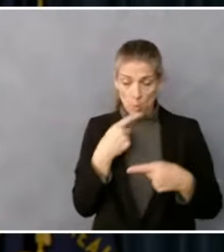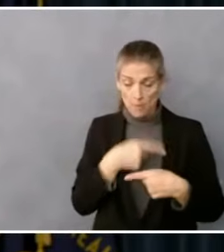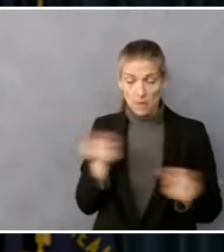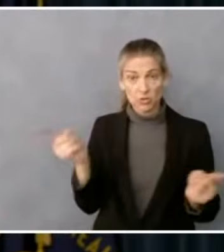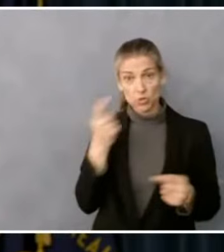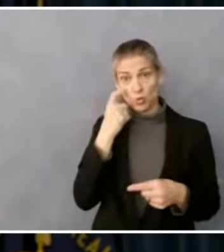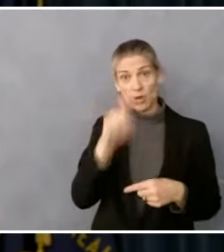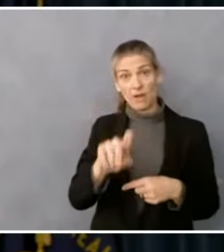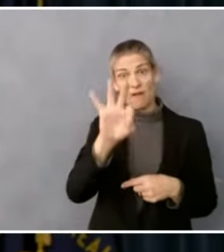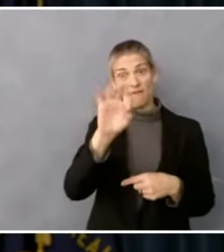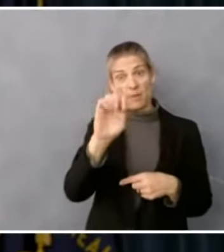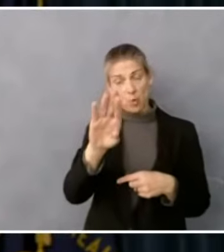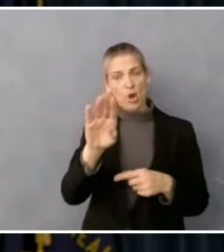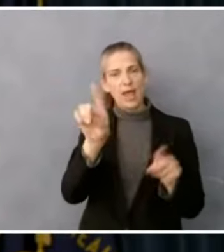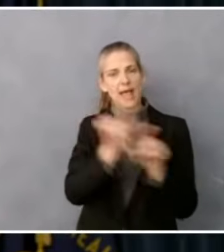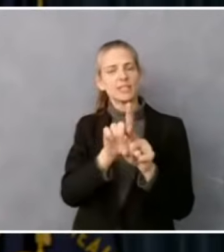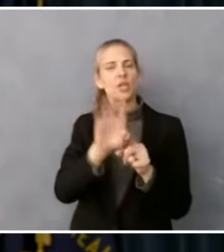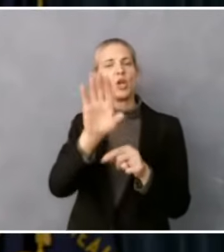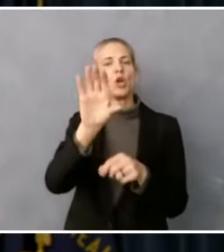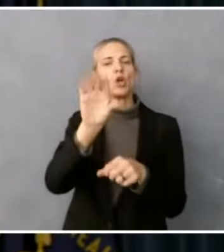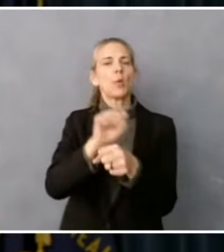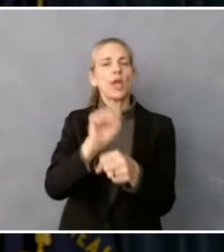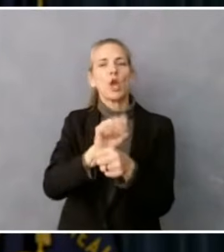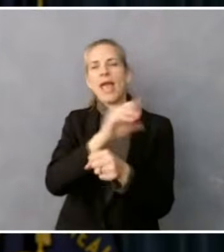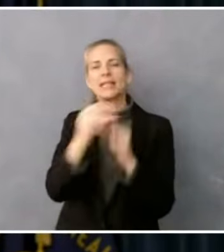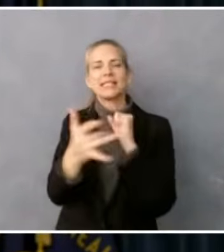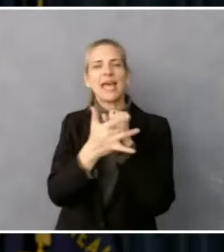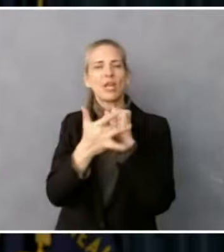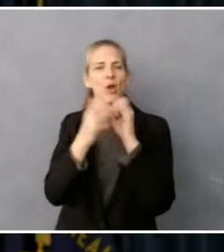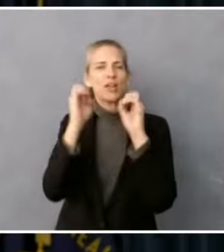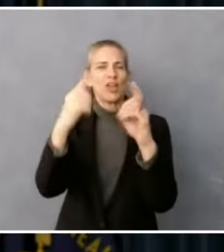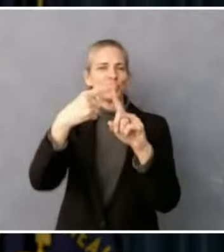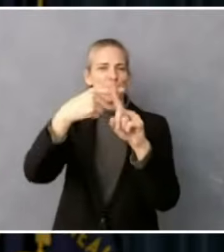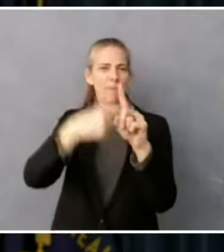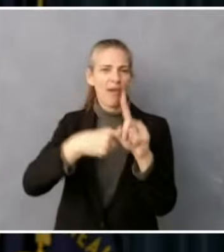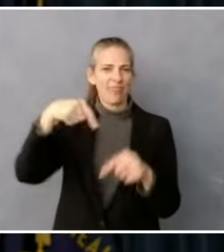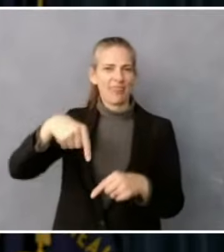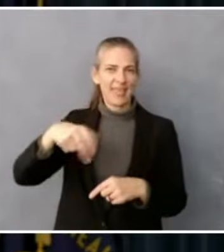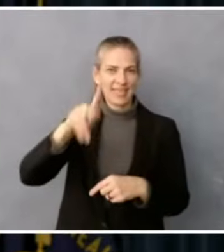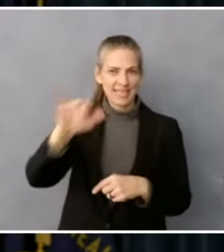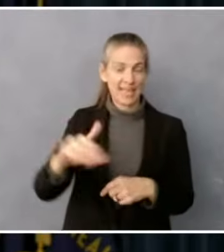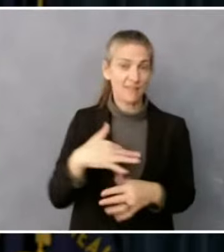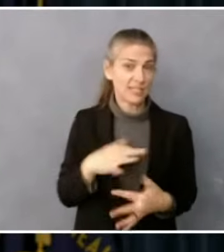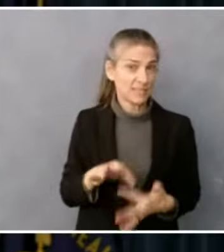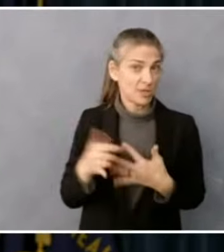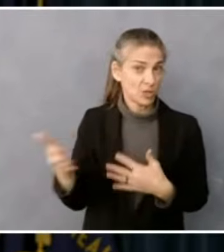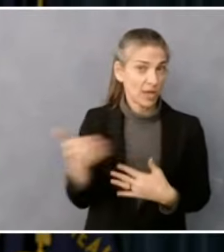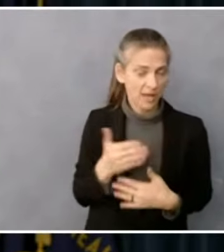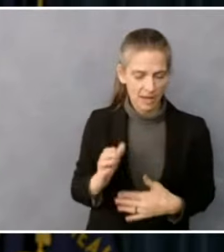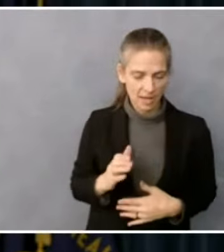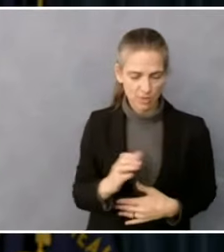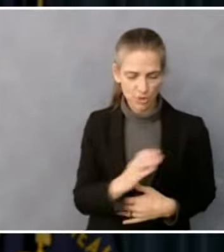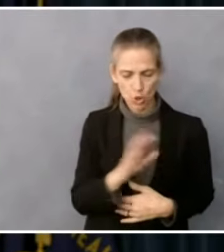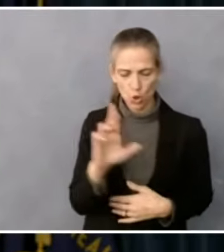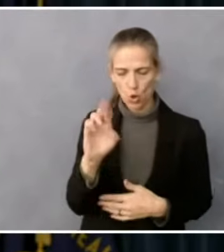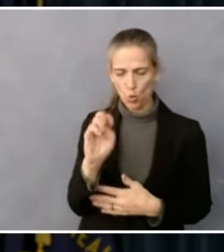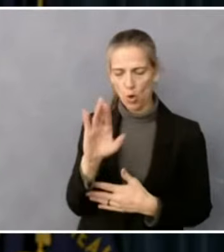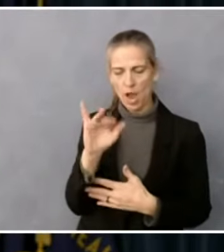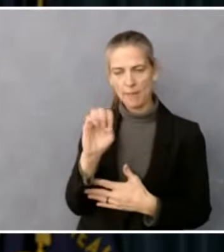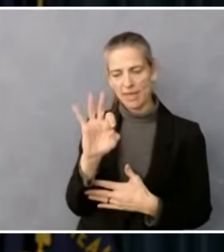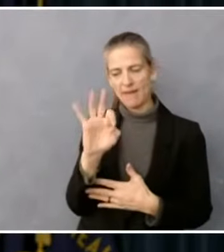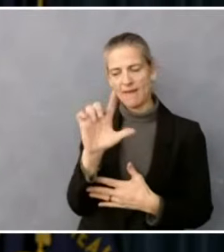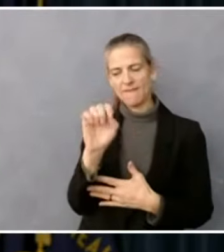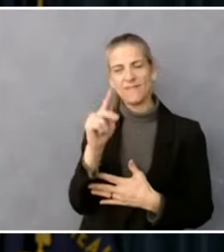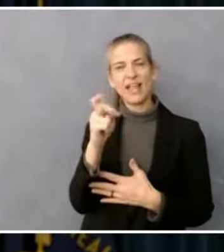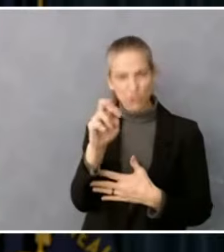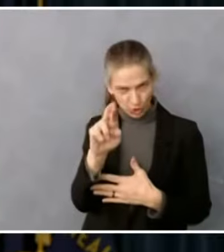as Career and Technical Education Month in the Commonwealth, and we have a special guest. We have Commissioner Robbie Fletcher and his team with the Department of